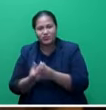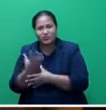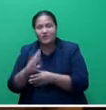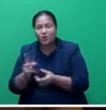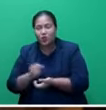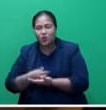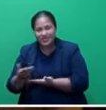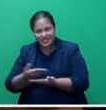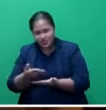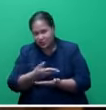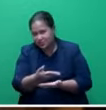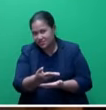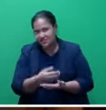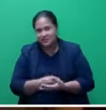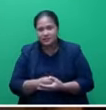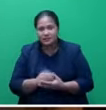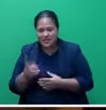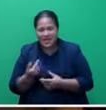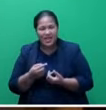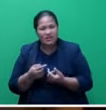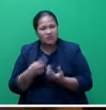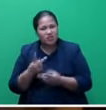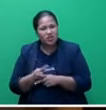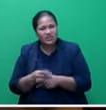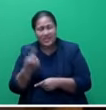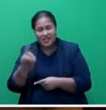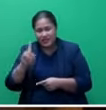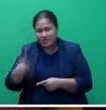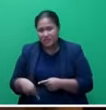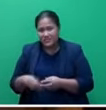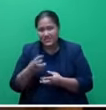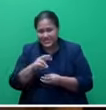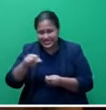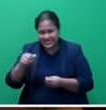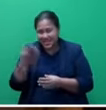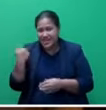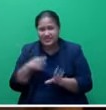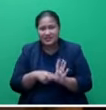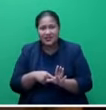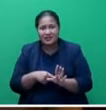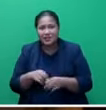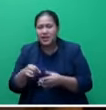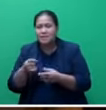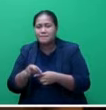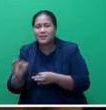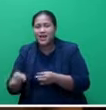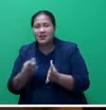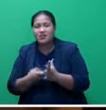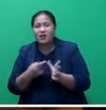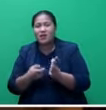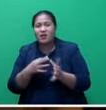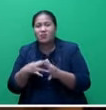SRIF has produced 11,000 seedlings last year and has planted in Rarawai and SRIF